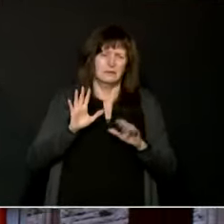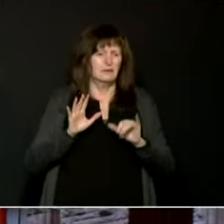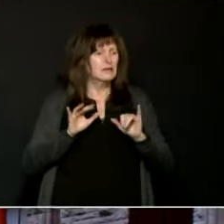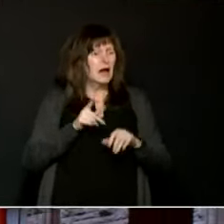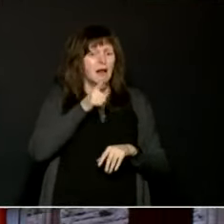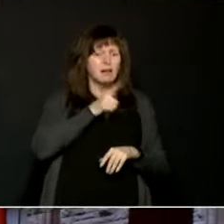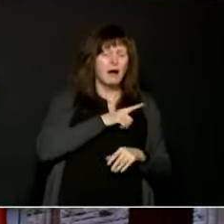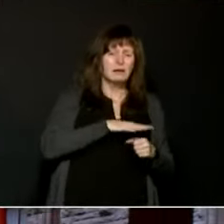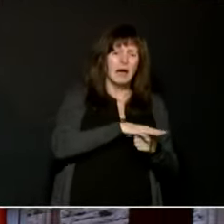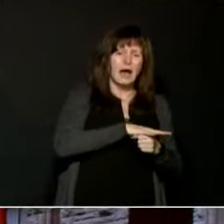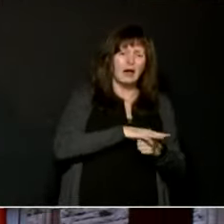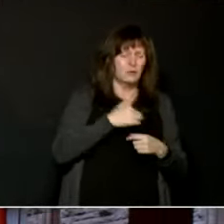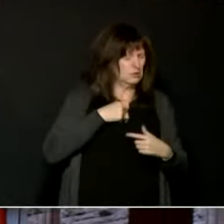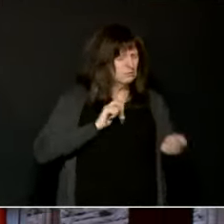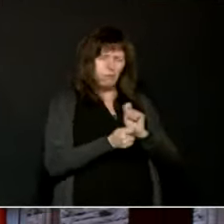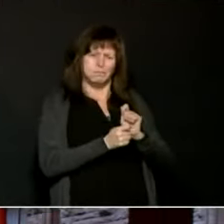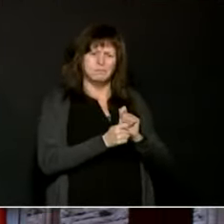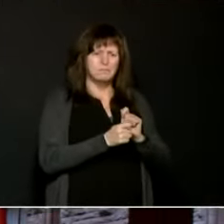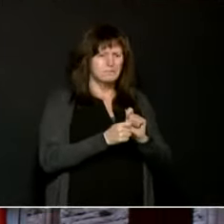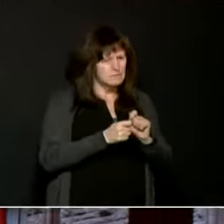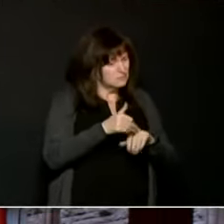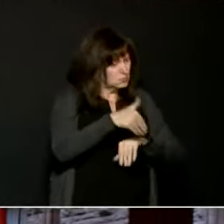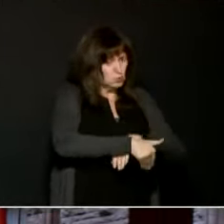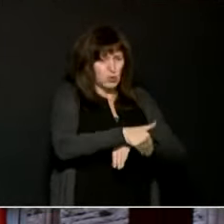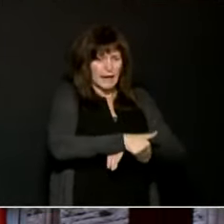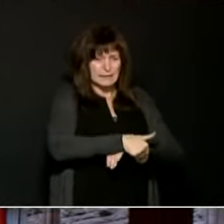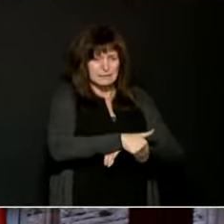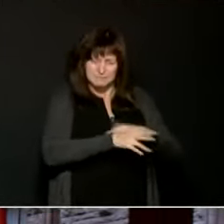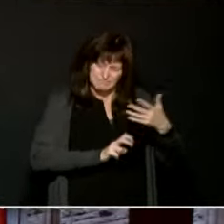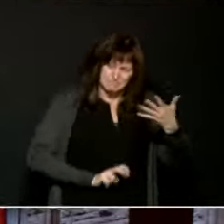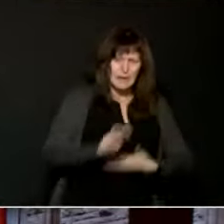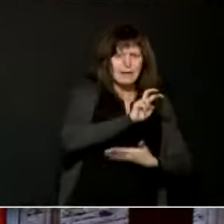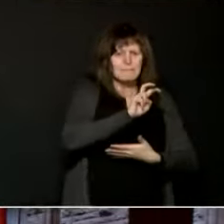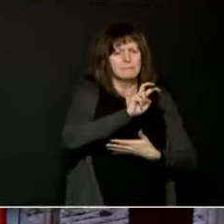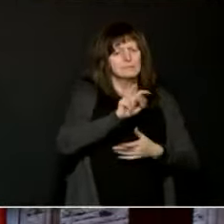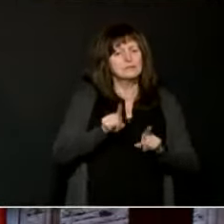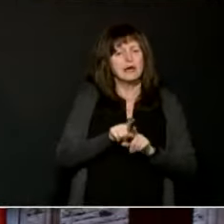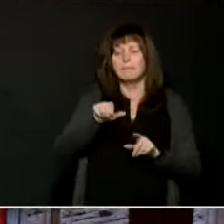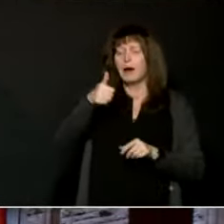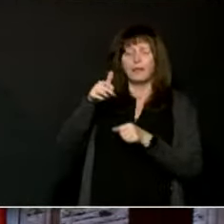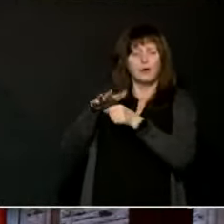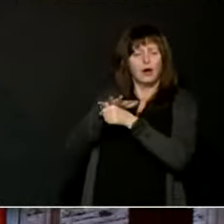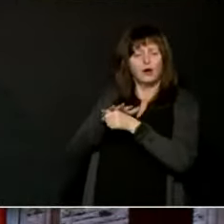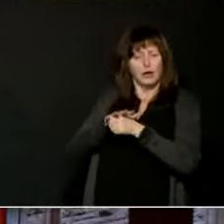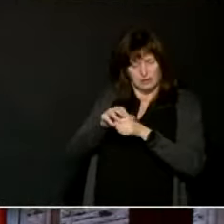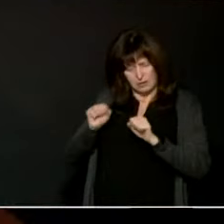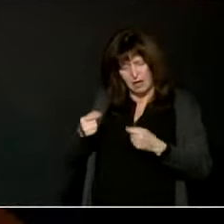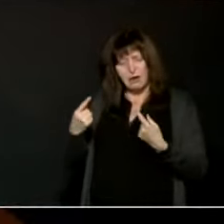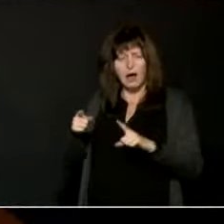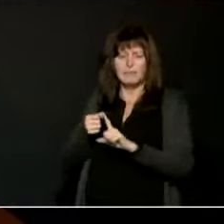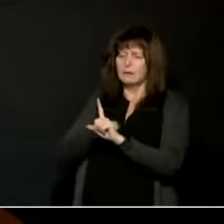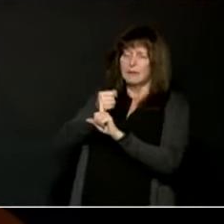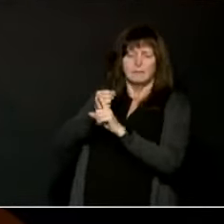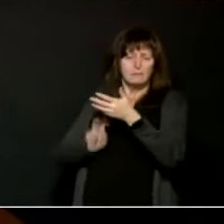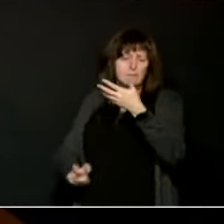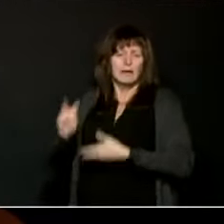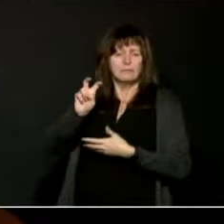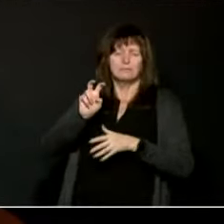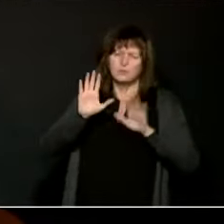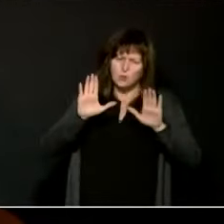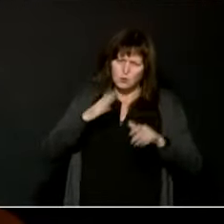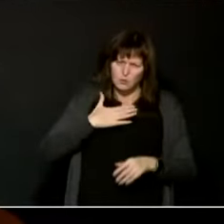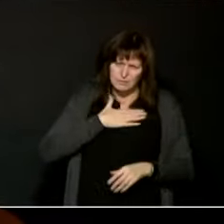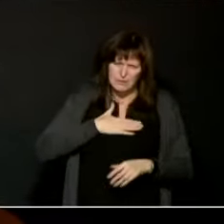variants of concern. So with that, I'm going to hand things over to the media for questions. We'll go to the phone lines. Just a reminder,